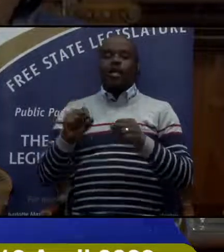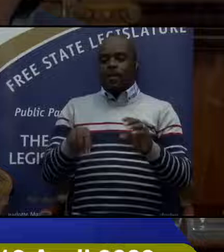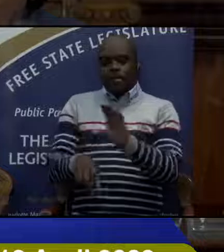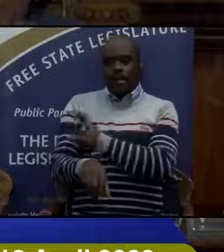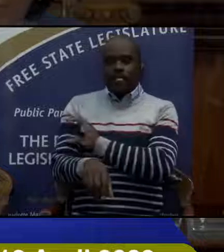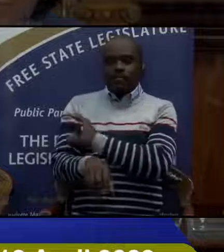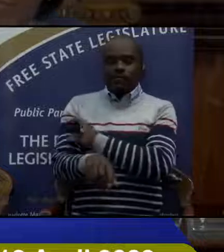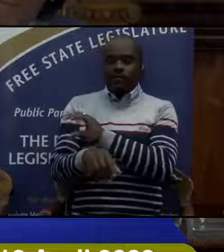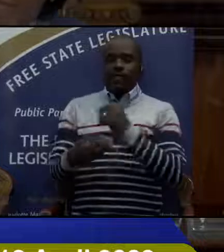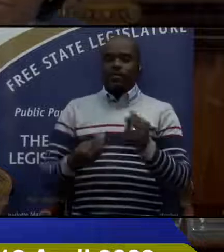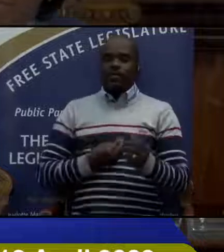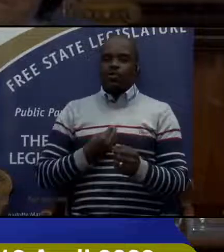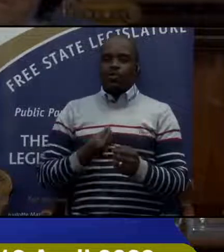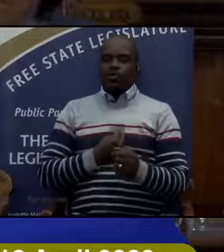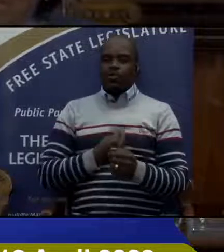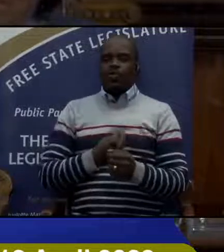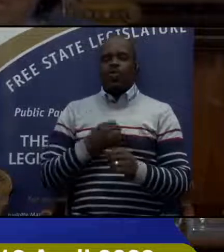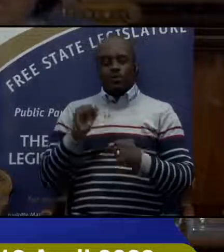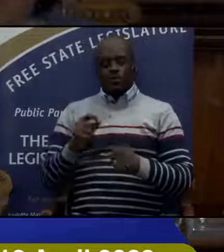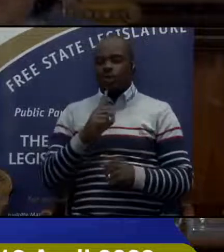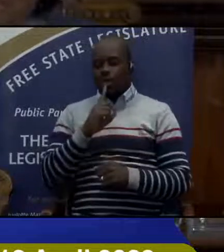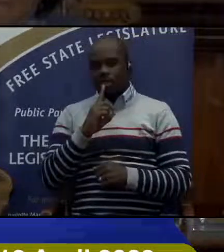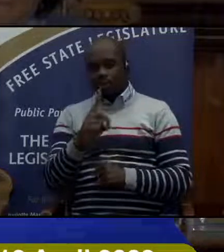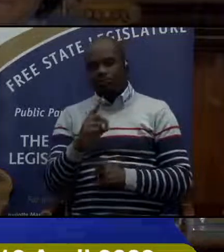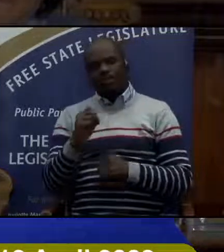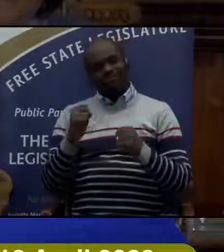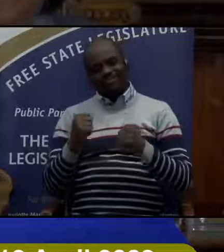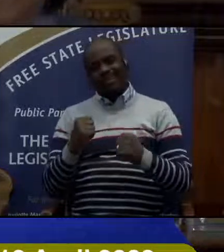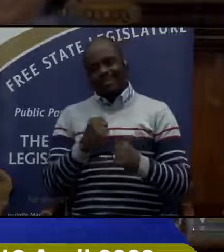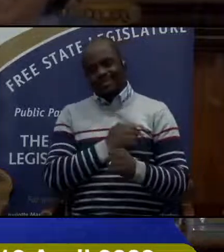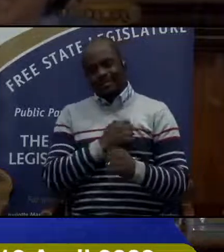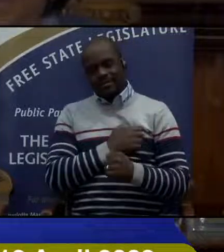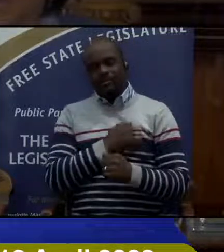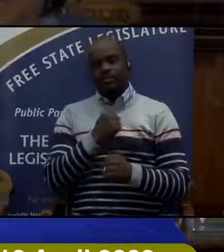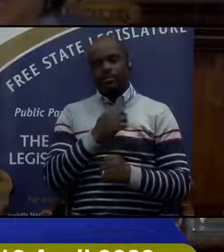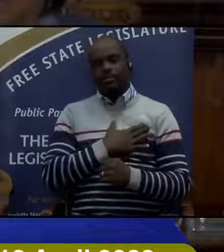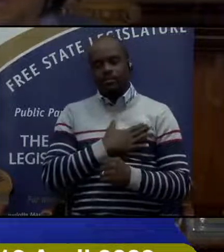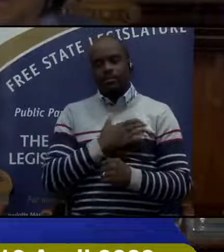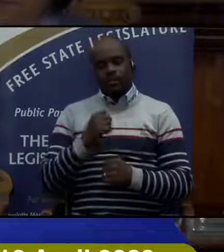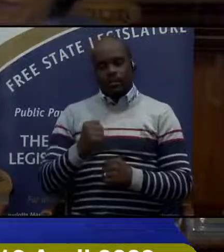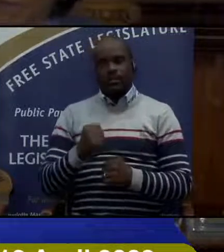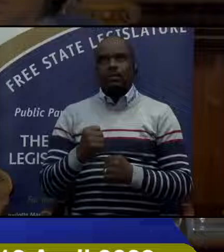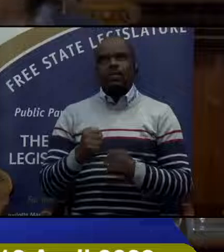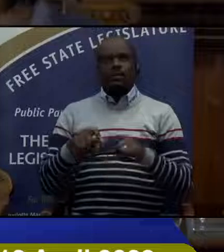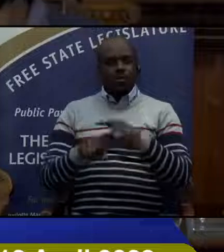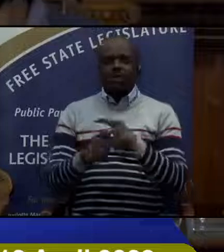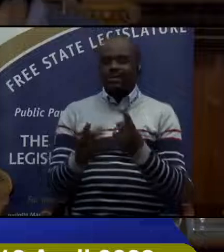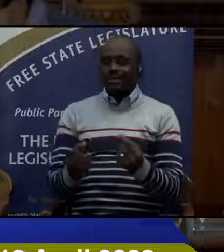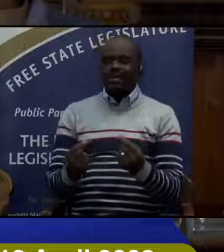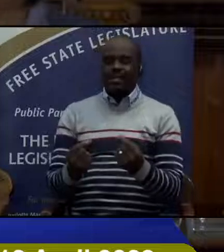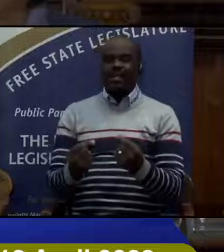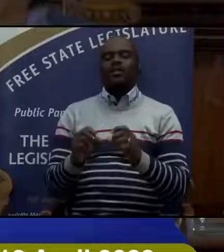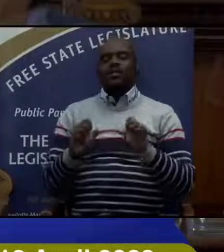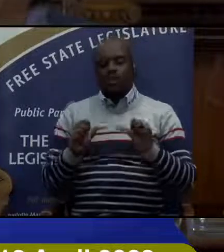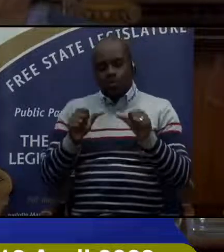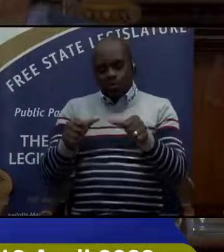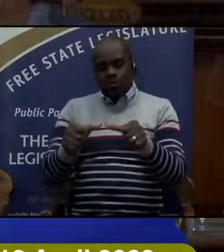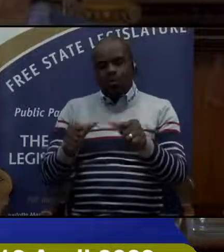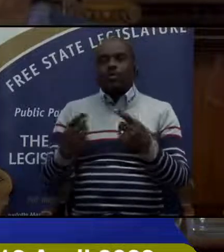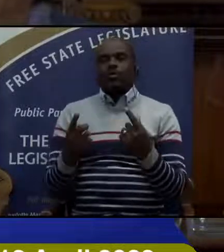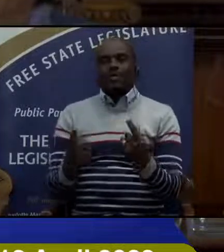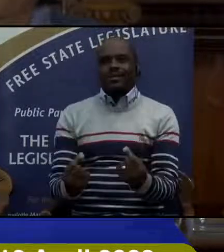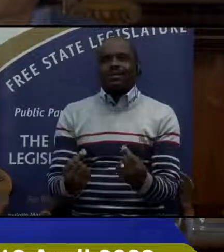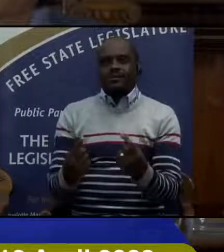that a lot has happened, a lot continue to happen, and a lot will continue to happen. The